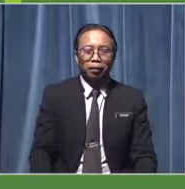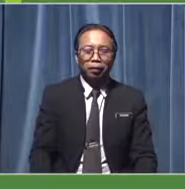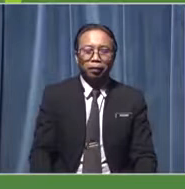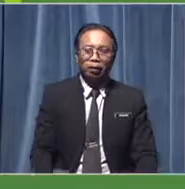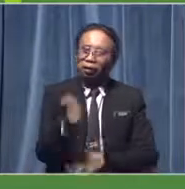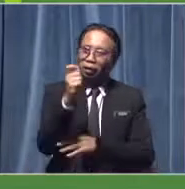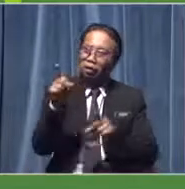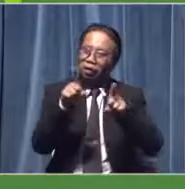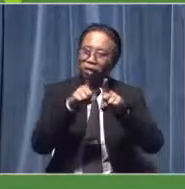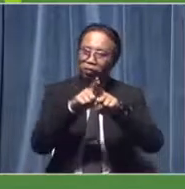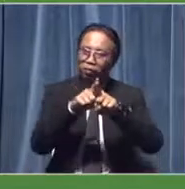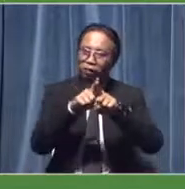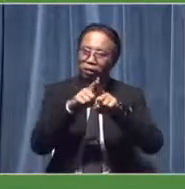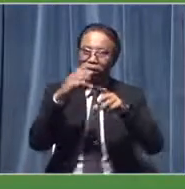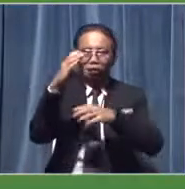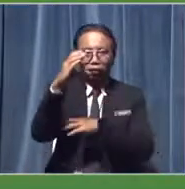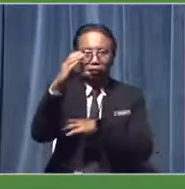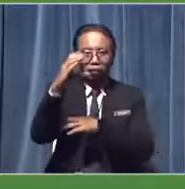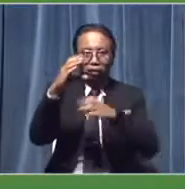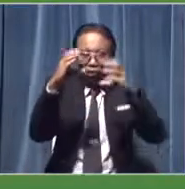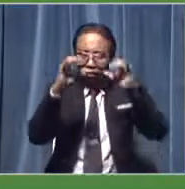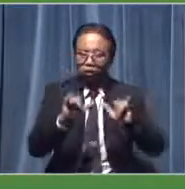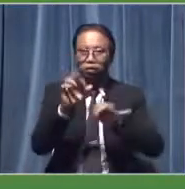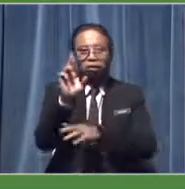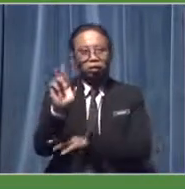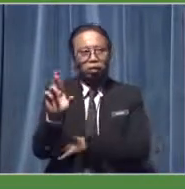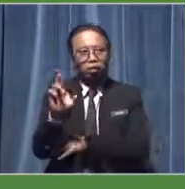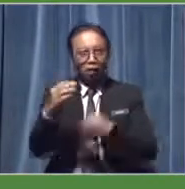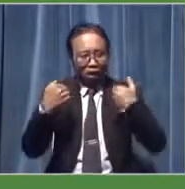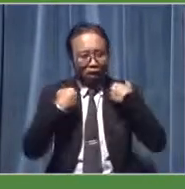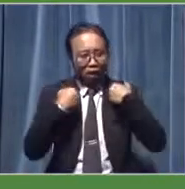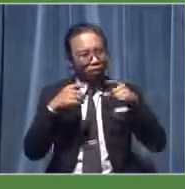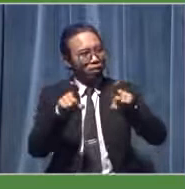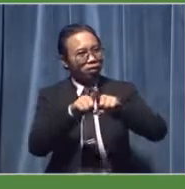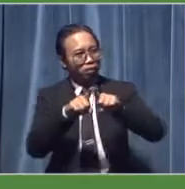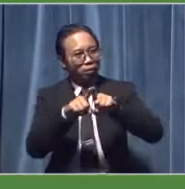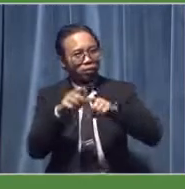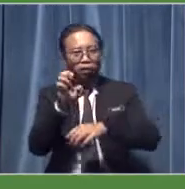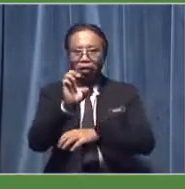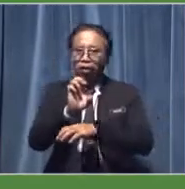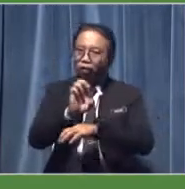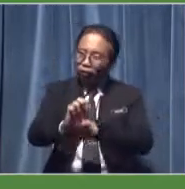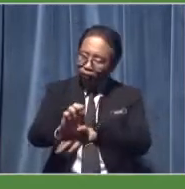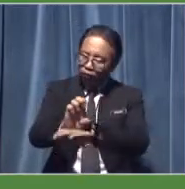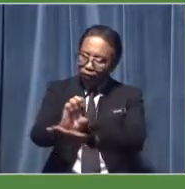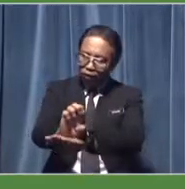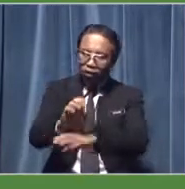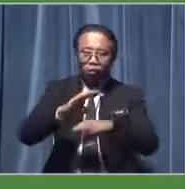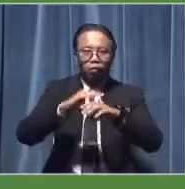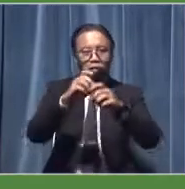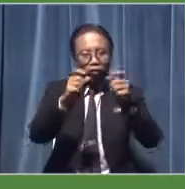The equivalent capacitor has the same effect on the circuit.